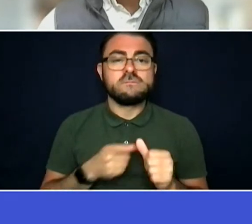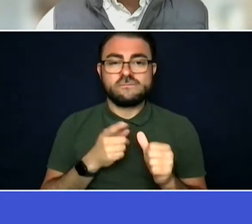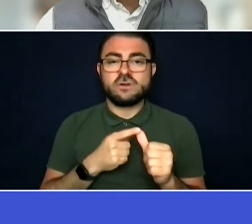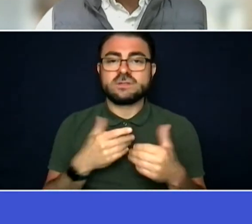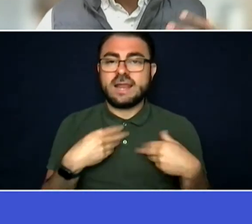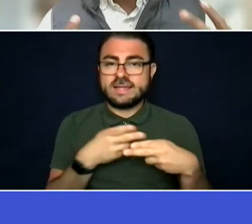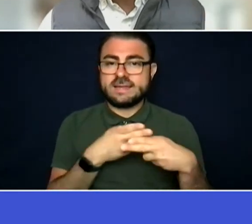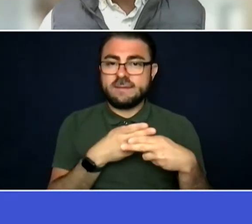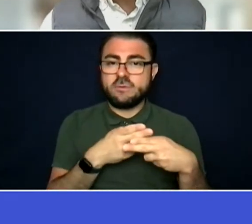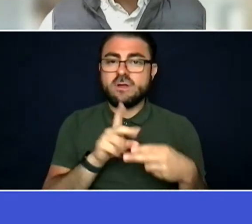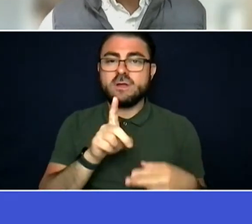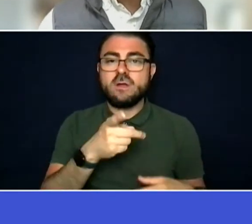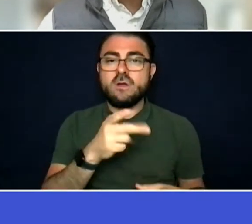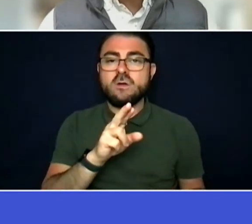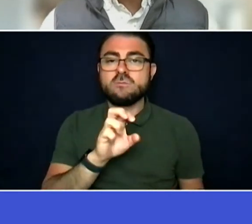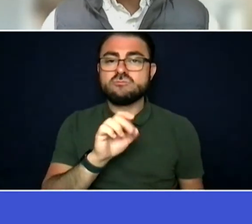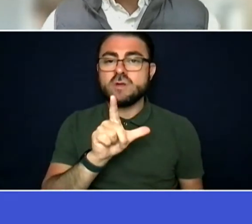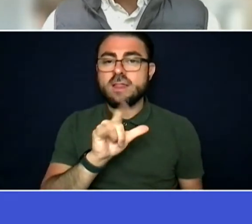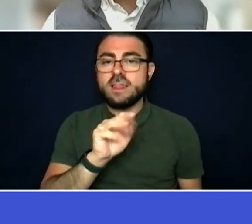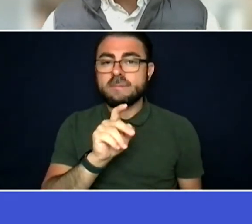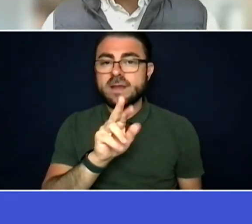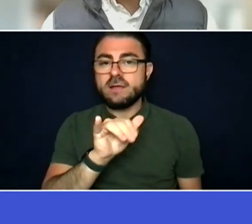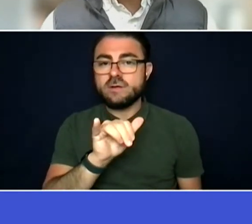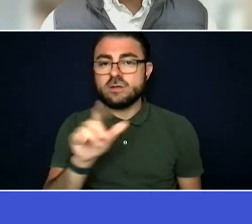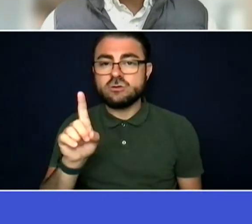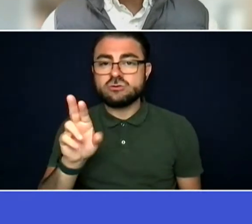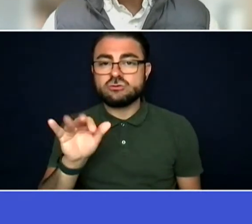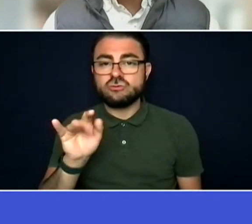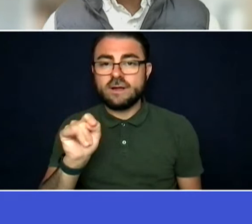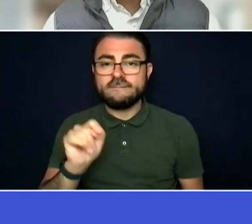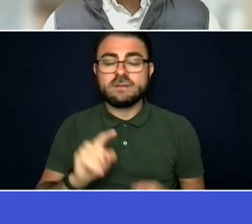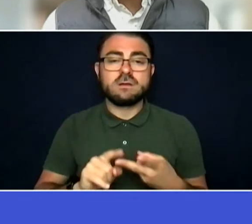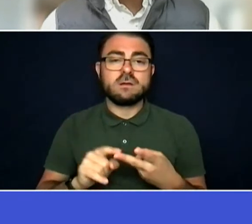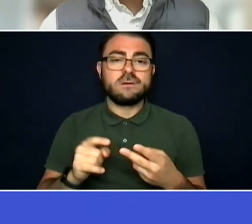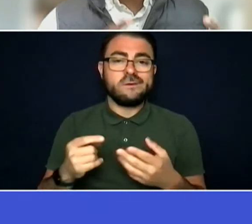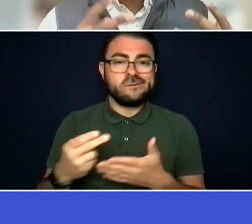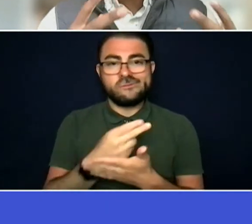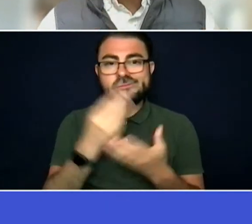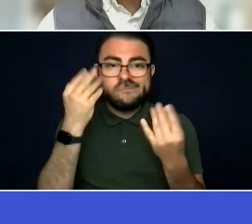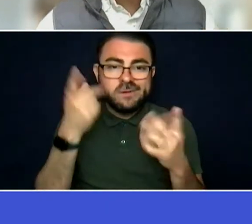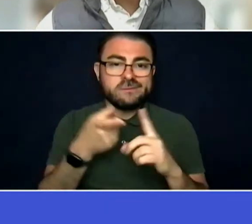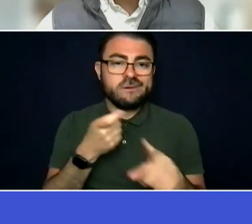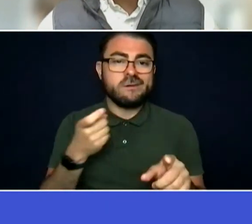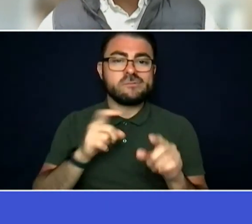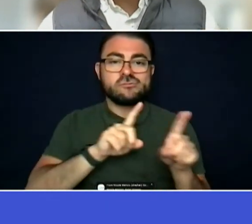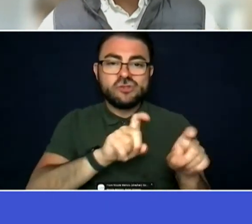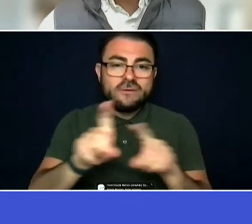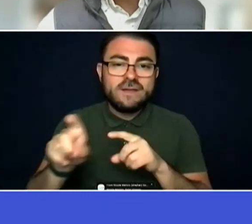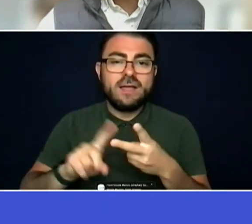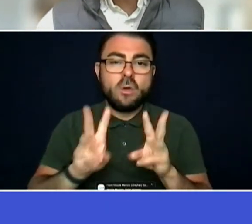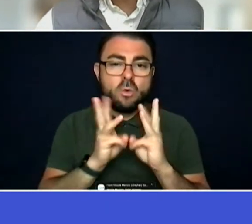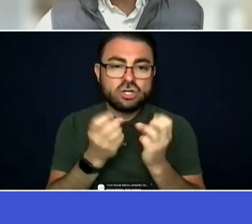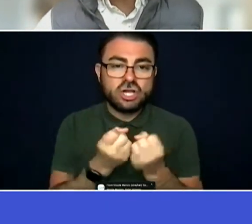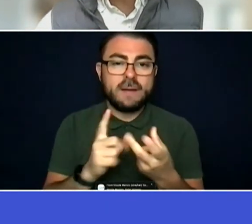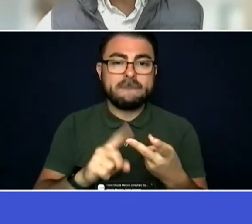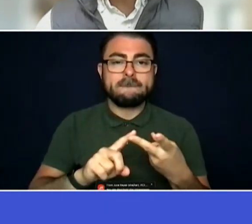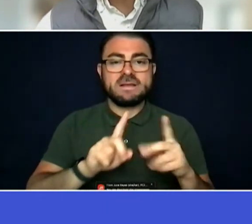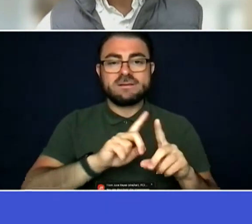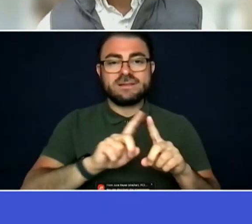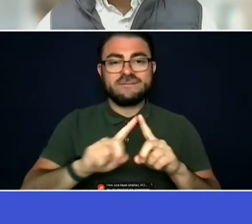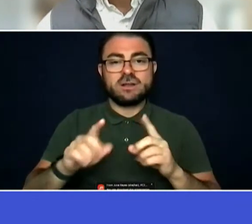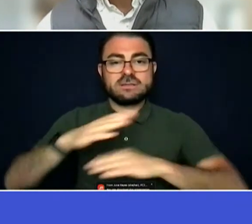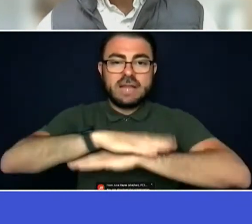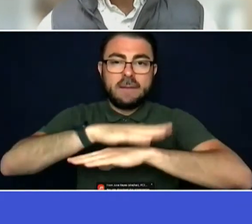this draft, it's using information from those workshops, surveys, roundtable meetings, and all those other public engagement and input that we